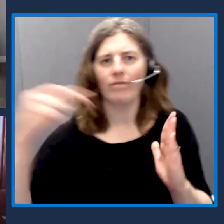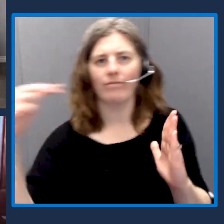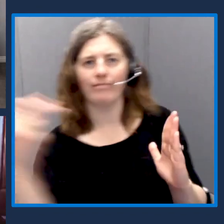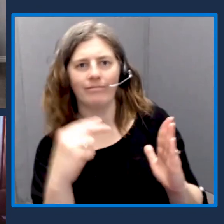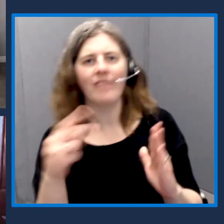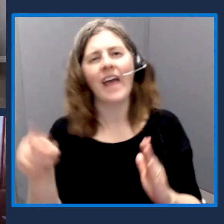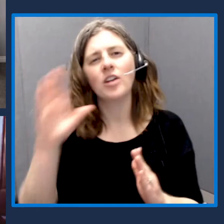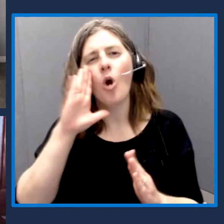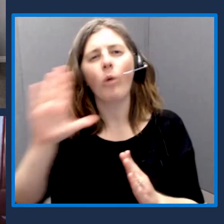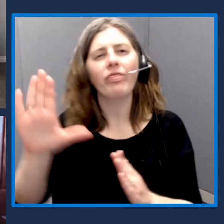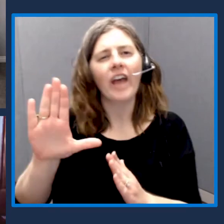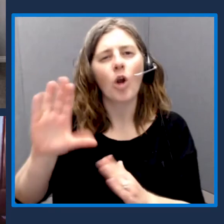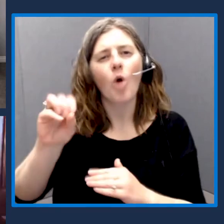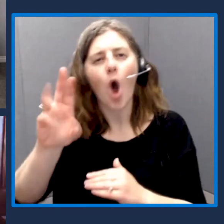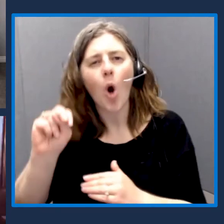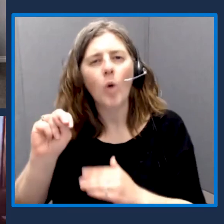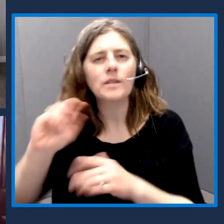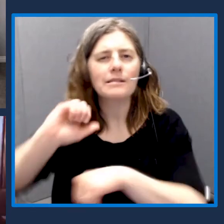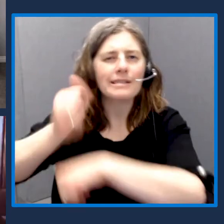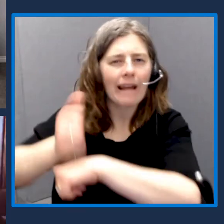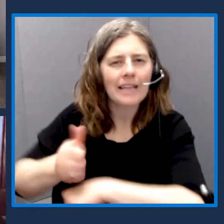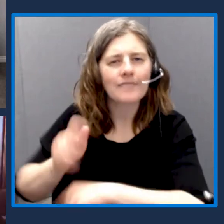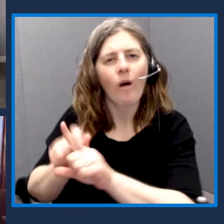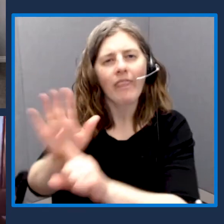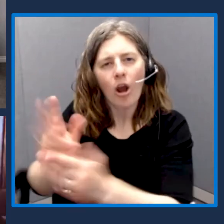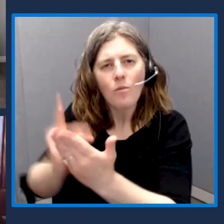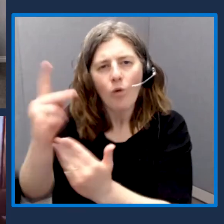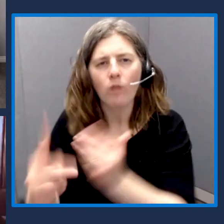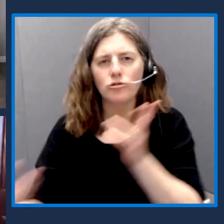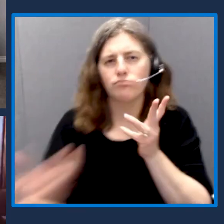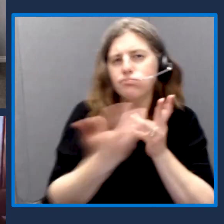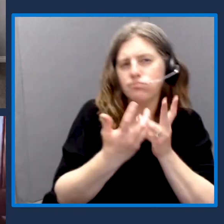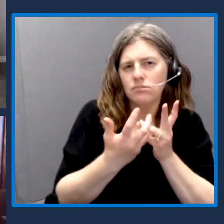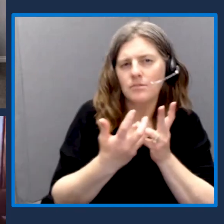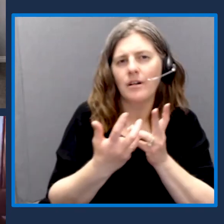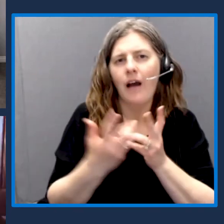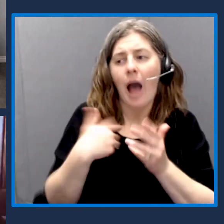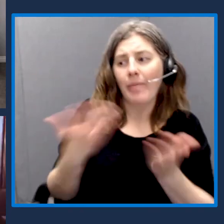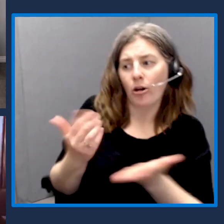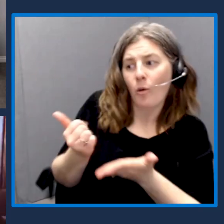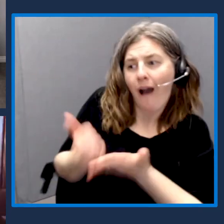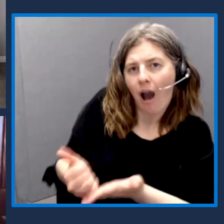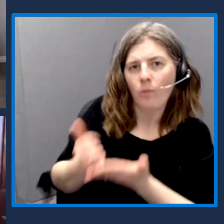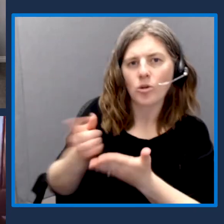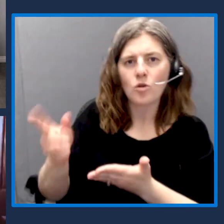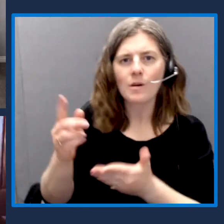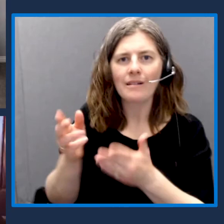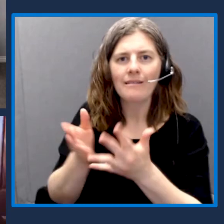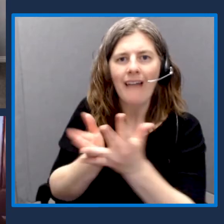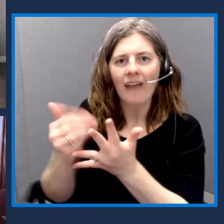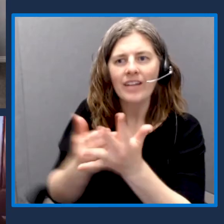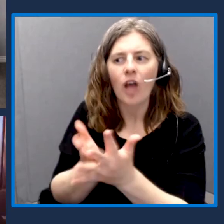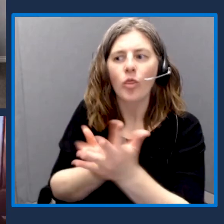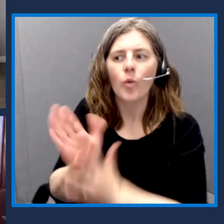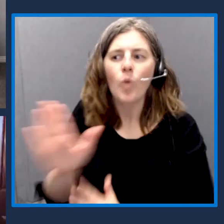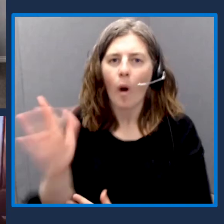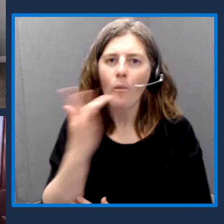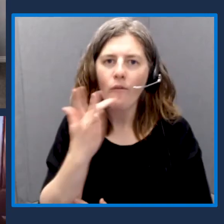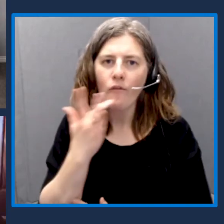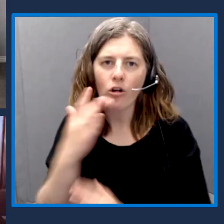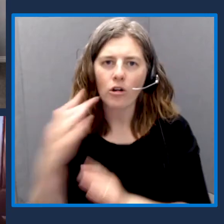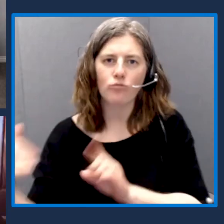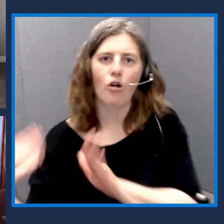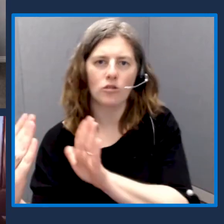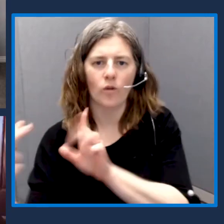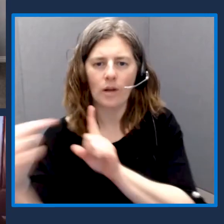verbosity settings and be there to help them navigate the way that they prefer to navigate. Yeah,